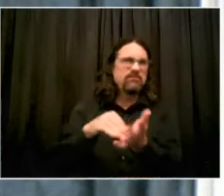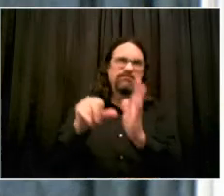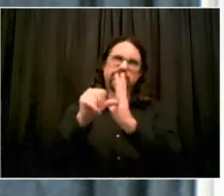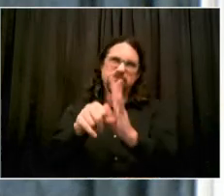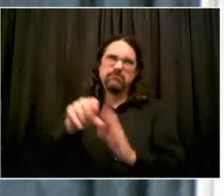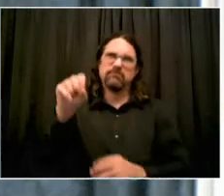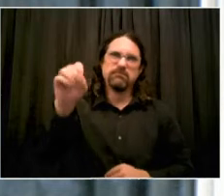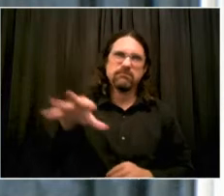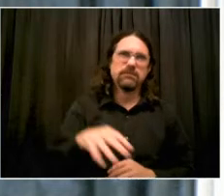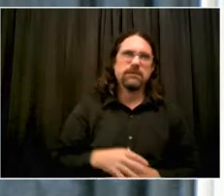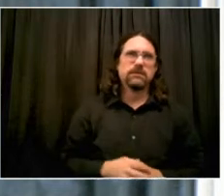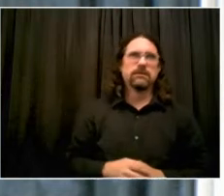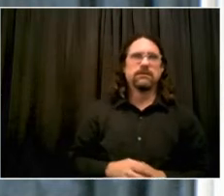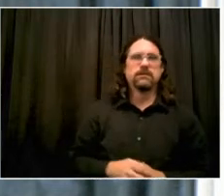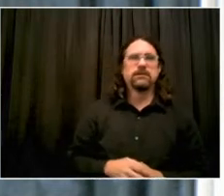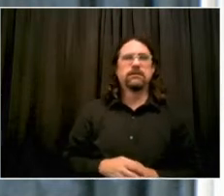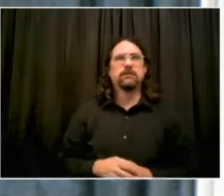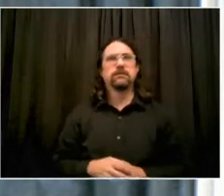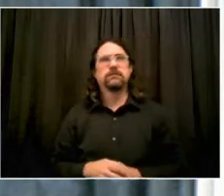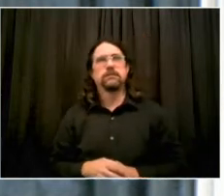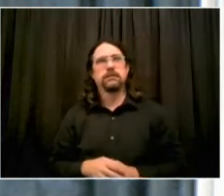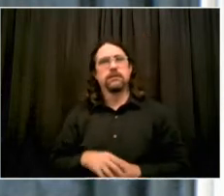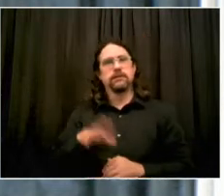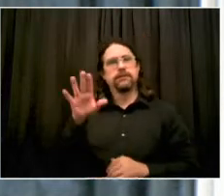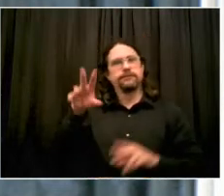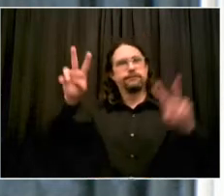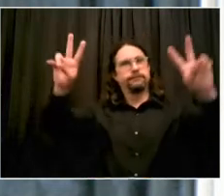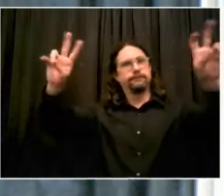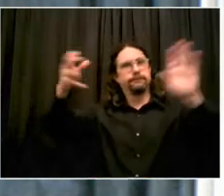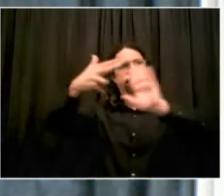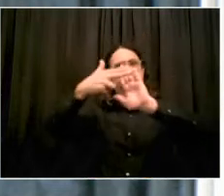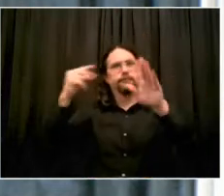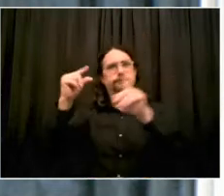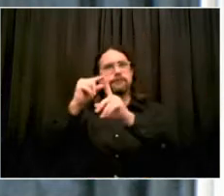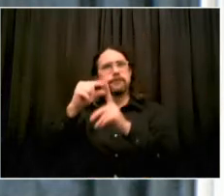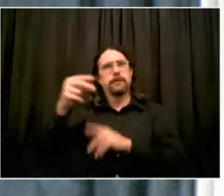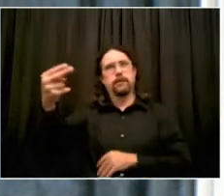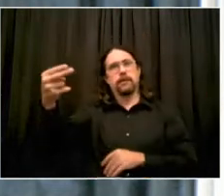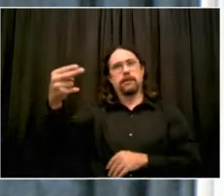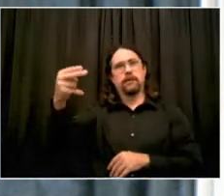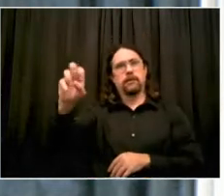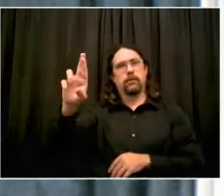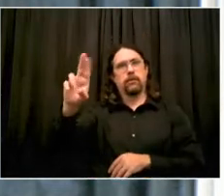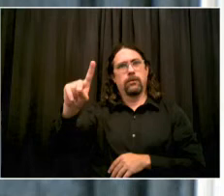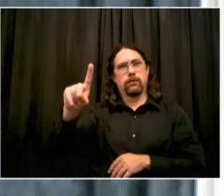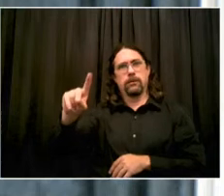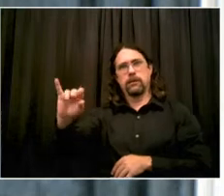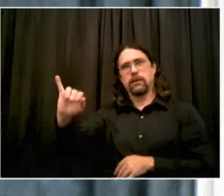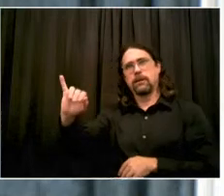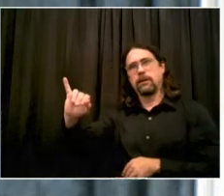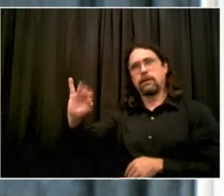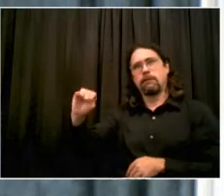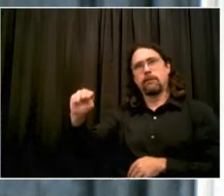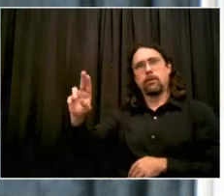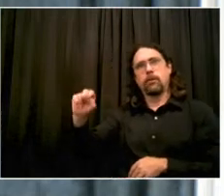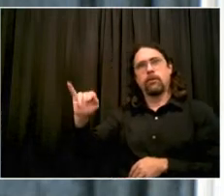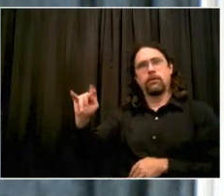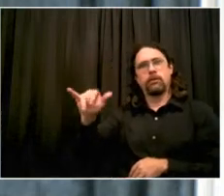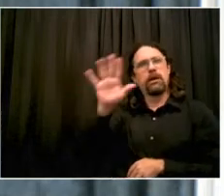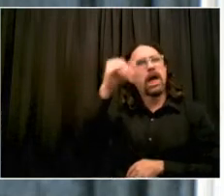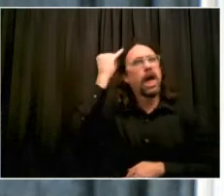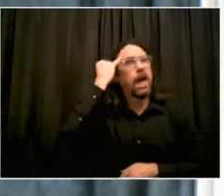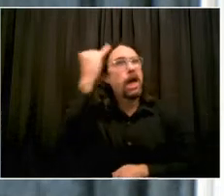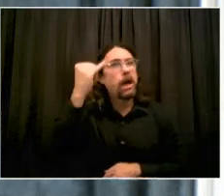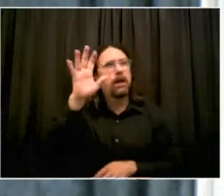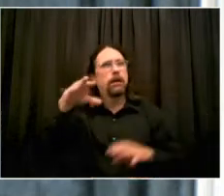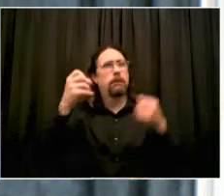the best way everyone can help is to follow the core four. Avoid large gatherings, especially indoors, wear a face covering,